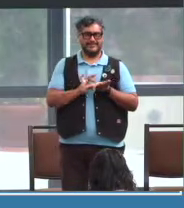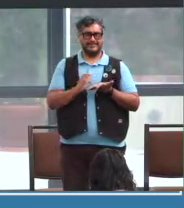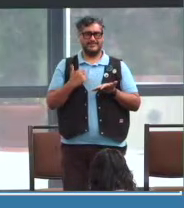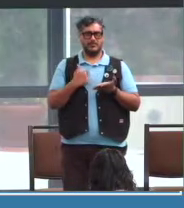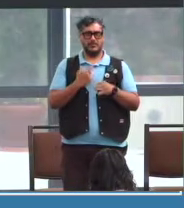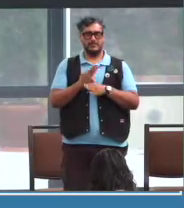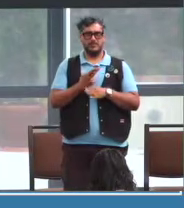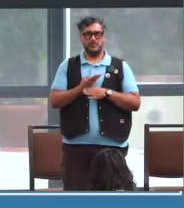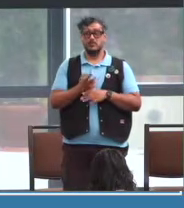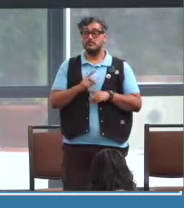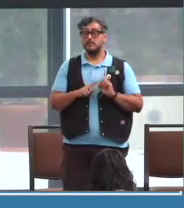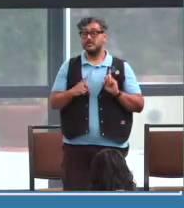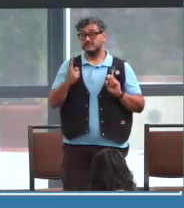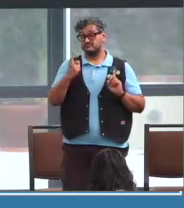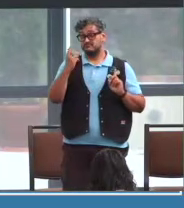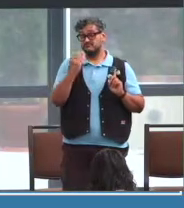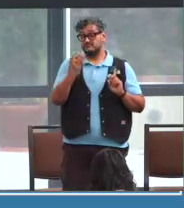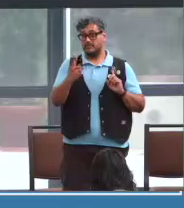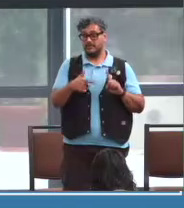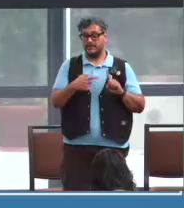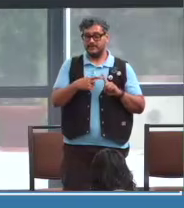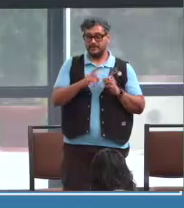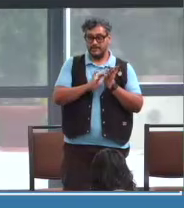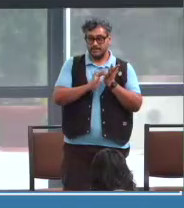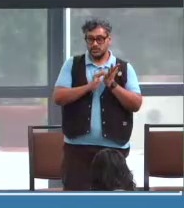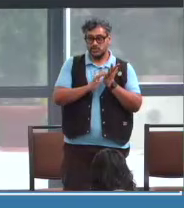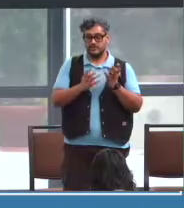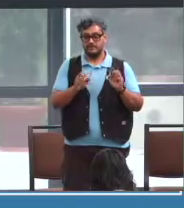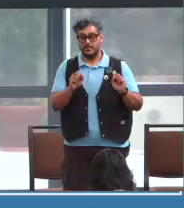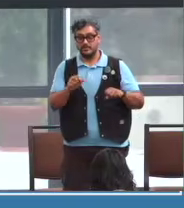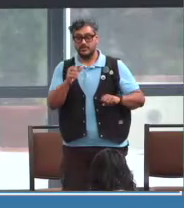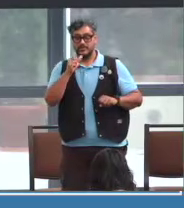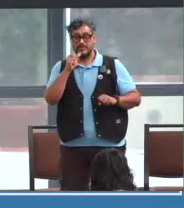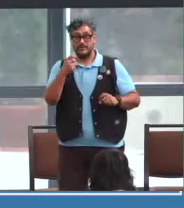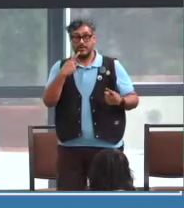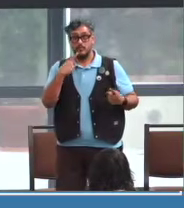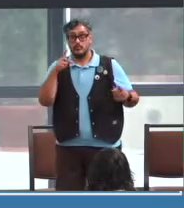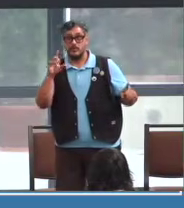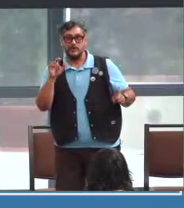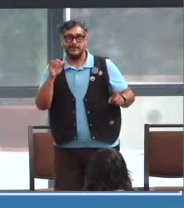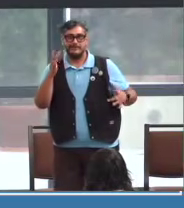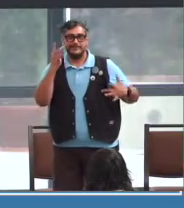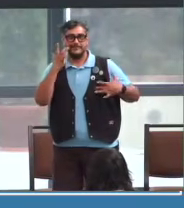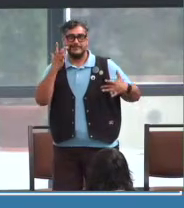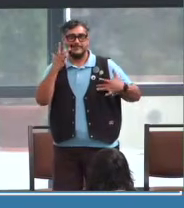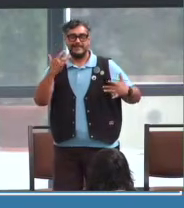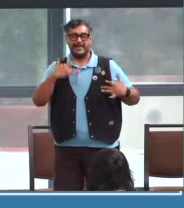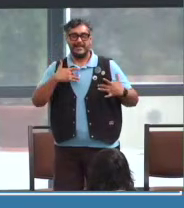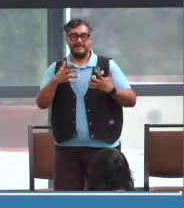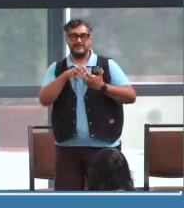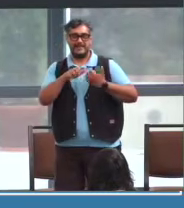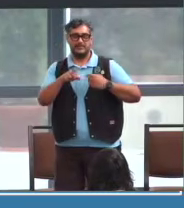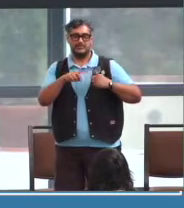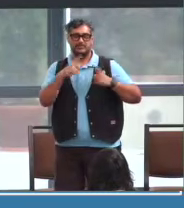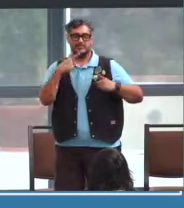use, but one thing to say about these medicines is that they may not work if the disease has damaged the salivary glands